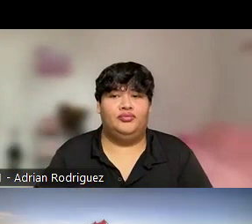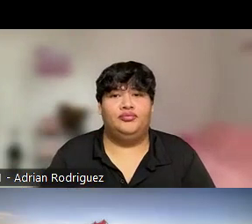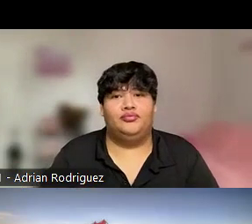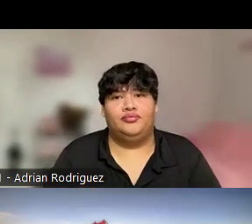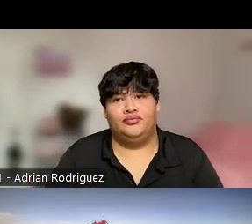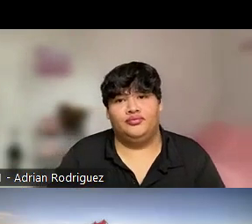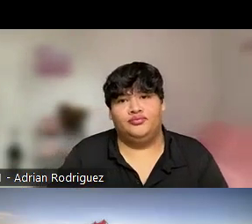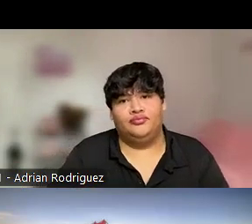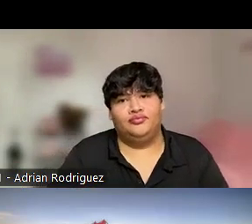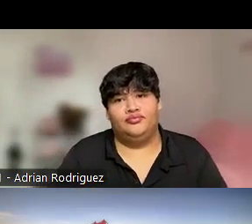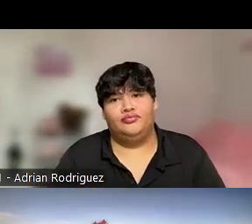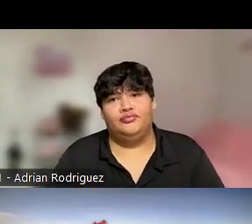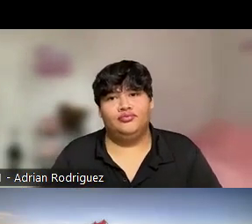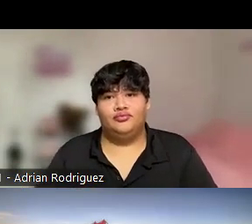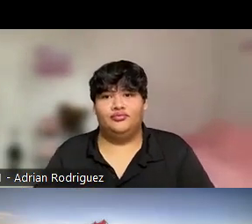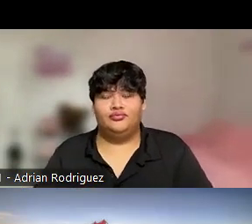slide, please.